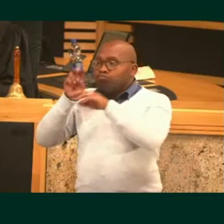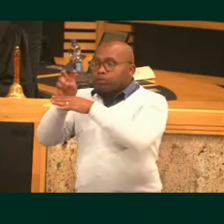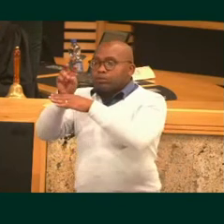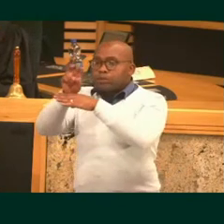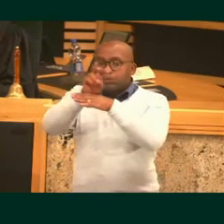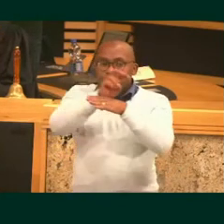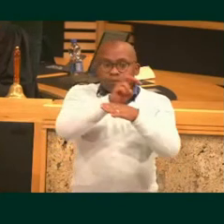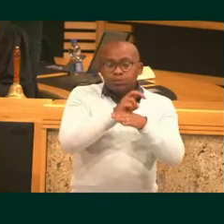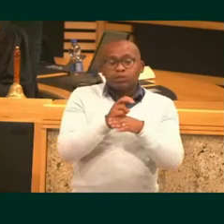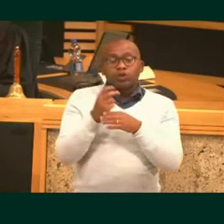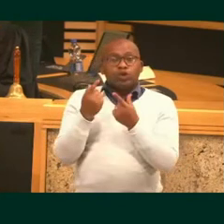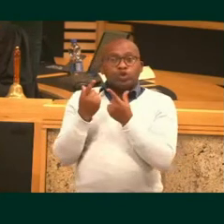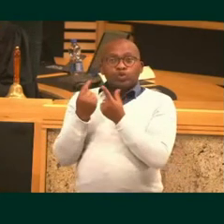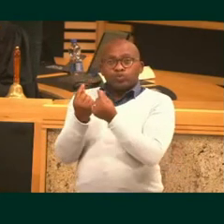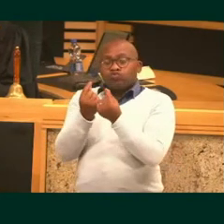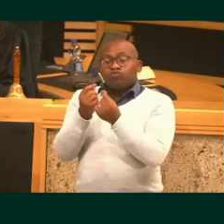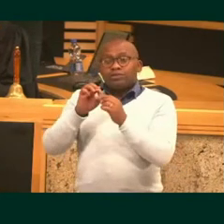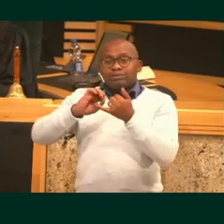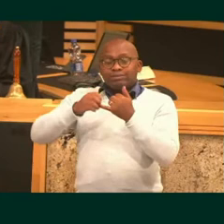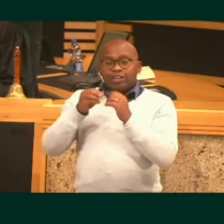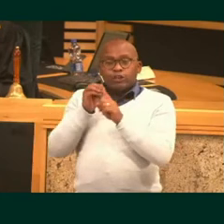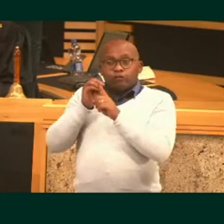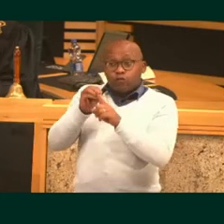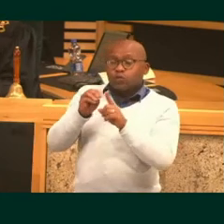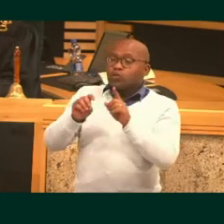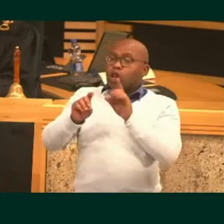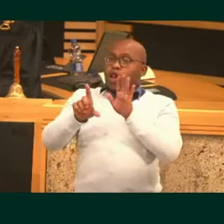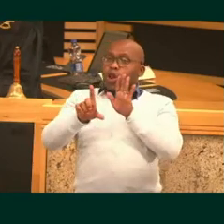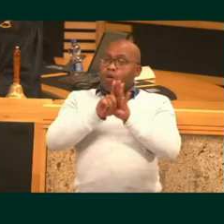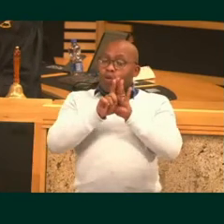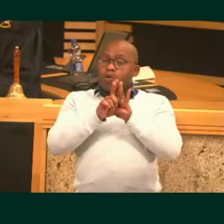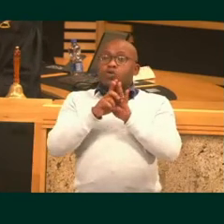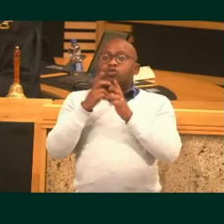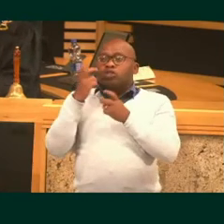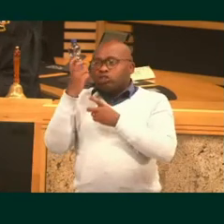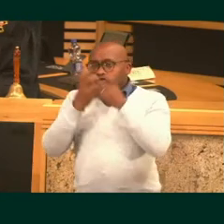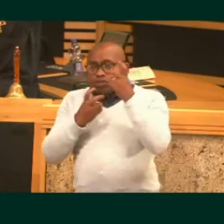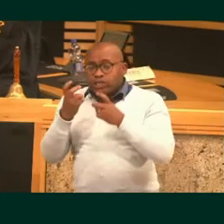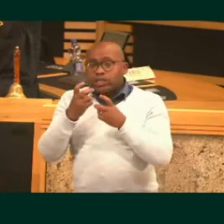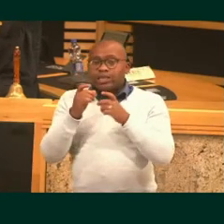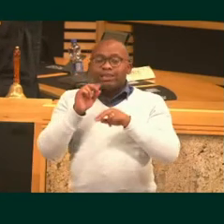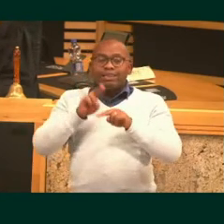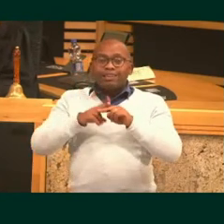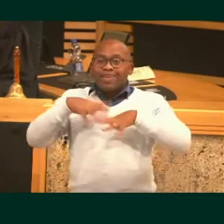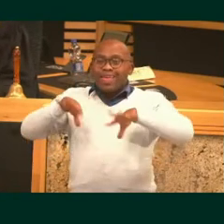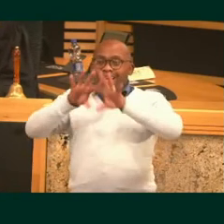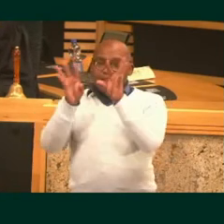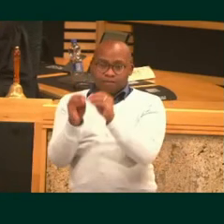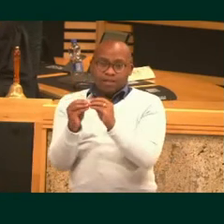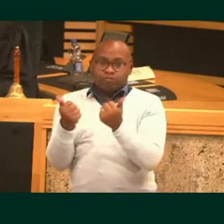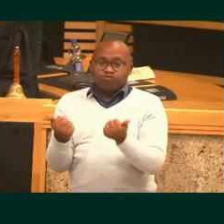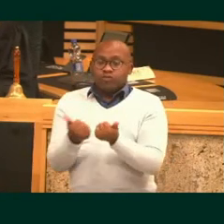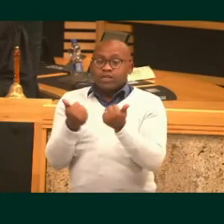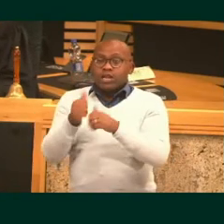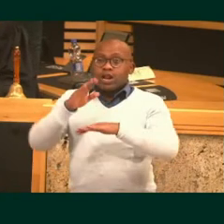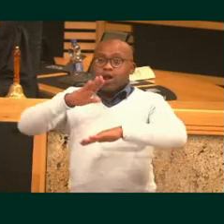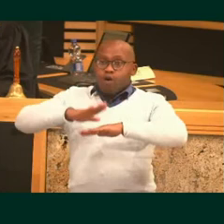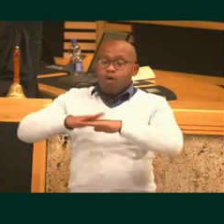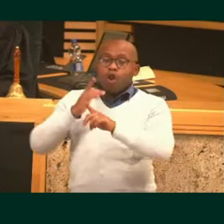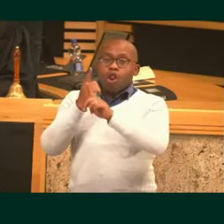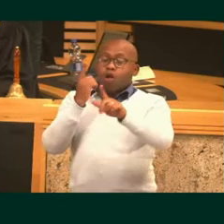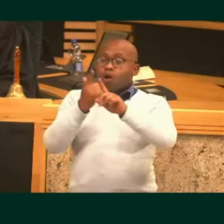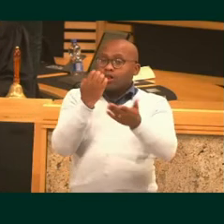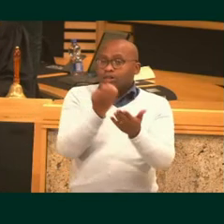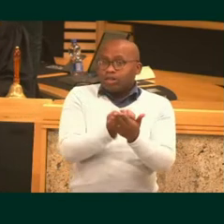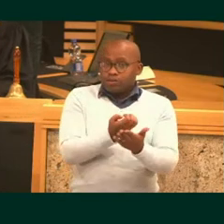existing laws and regulations against counterfeit foods and illegal dumping this should include increased